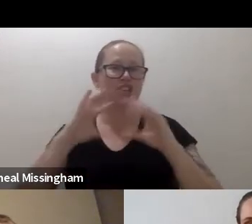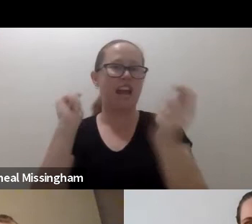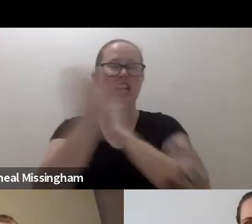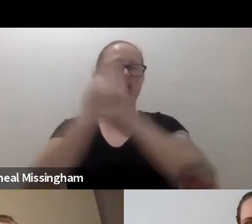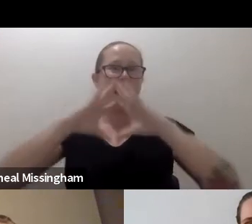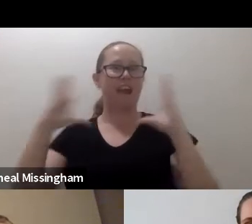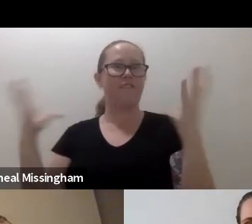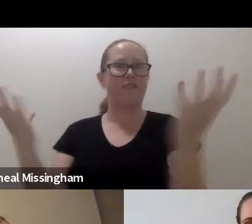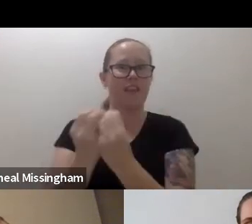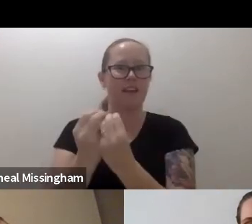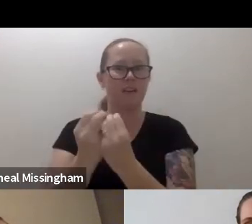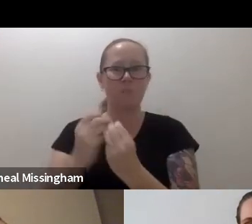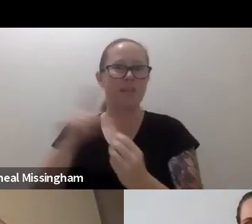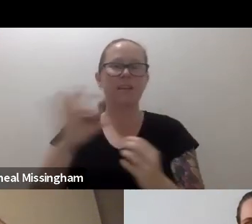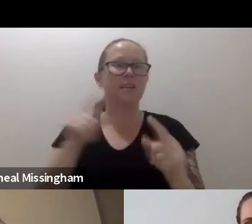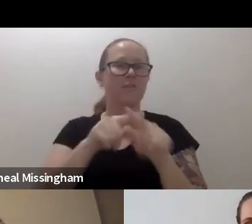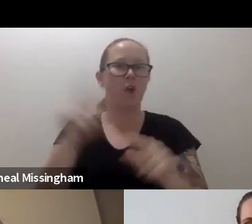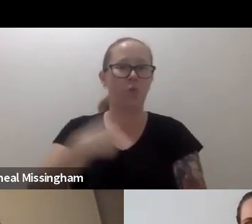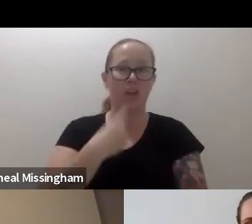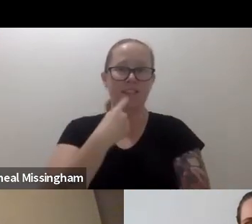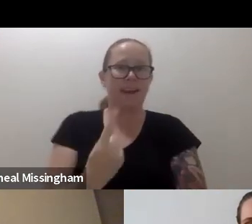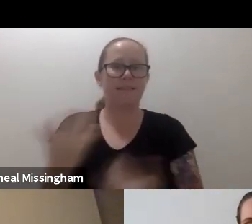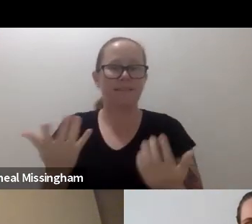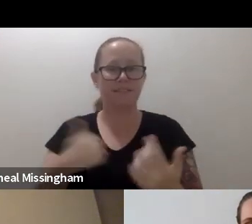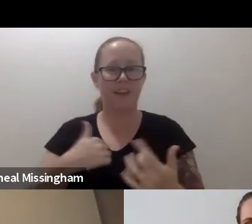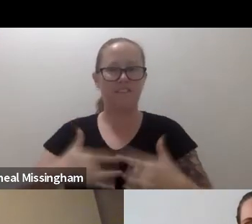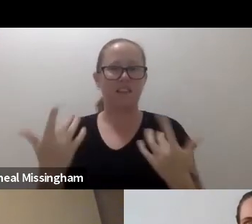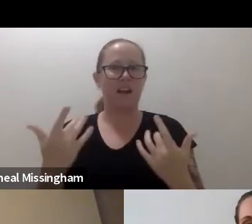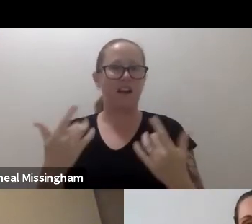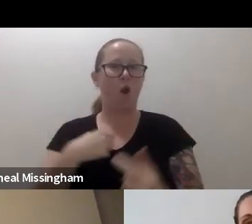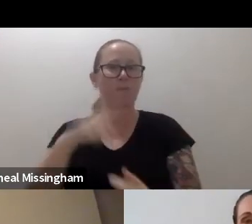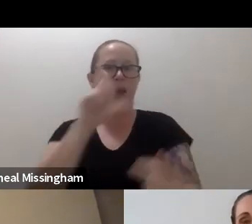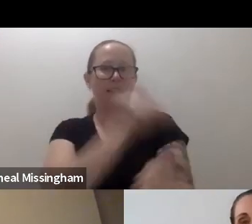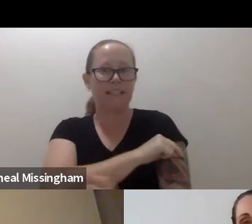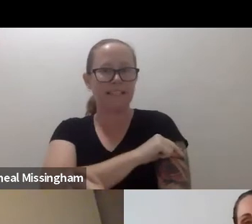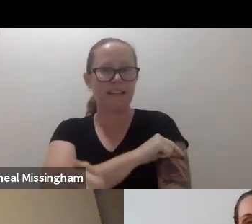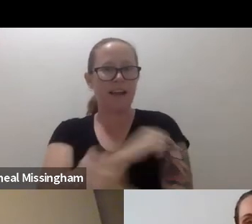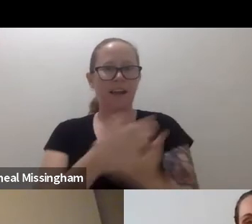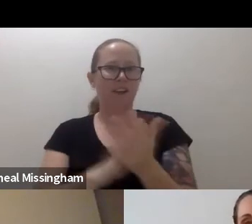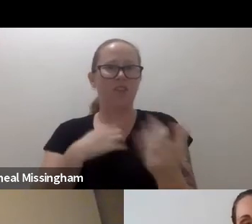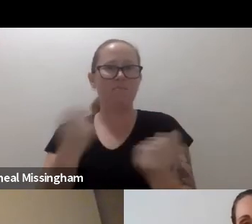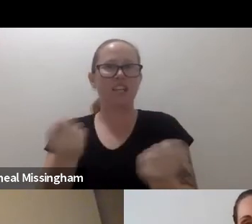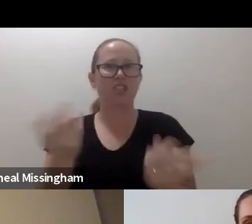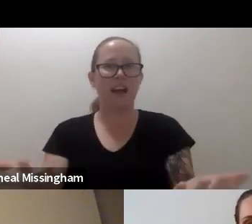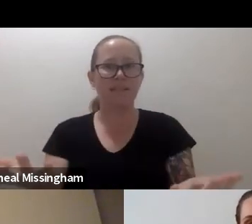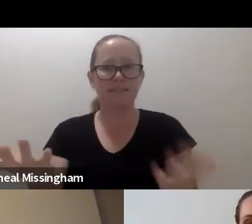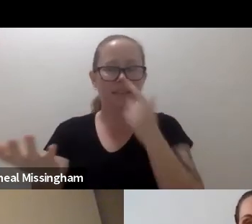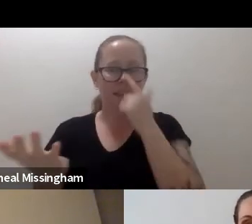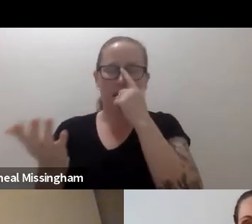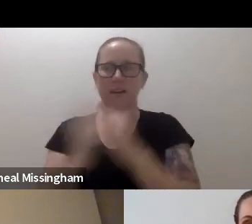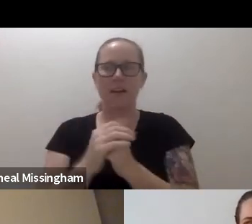and changed everything. She didn't even follow what I did. That was about, like, I was powerless. How do I manage